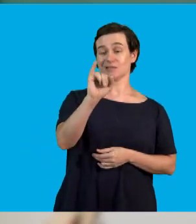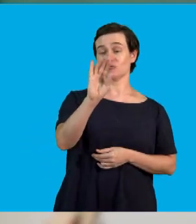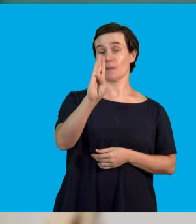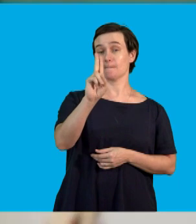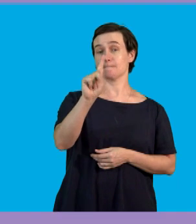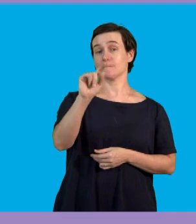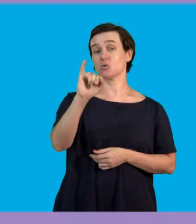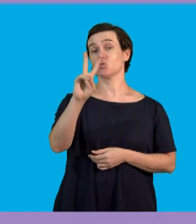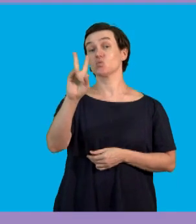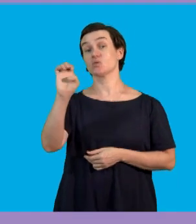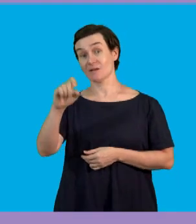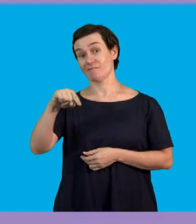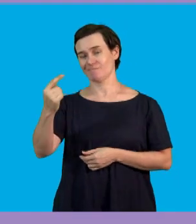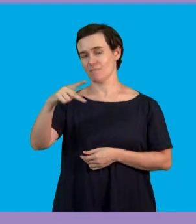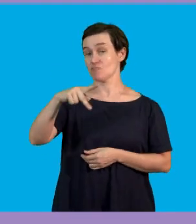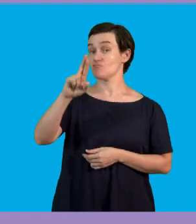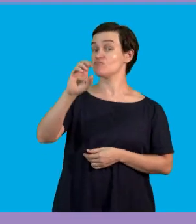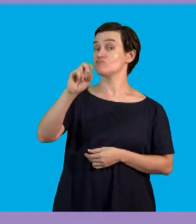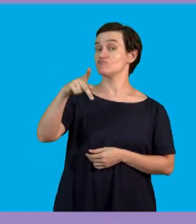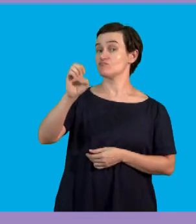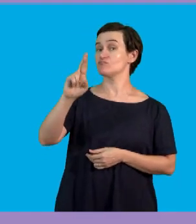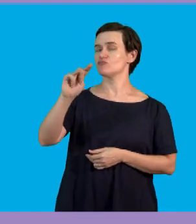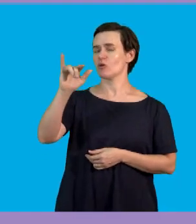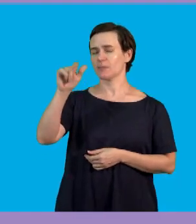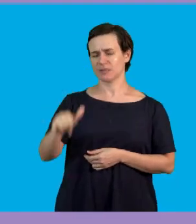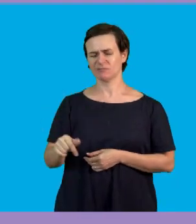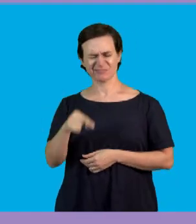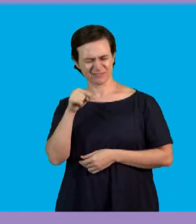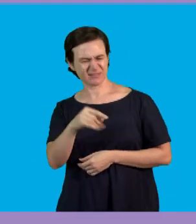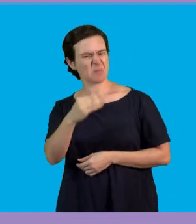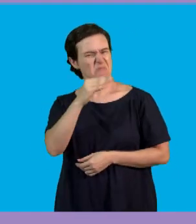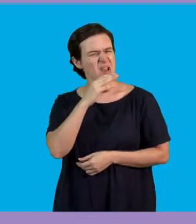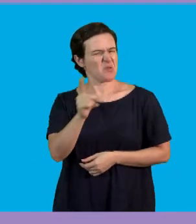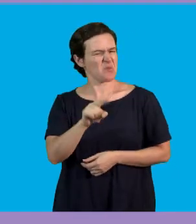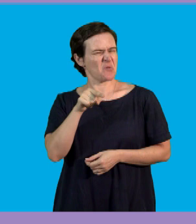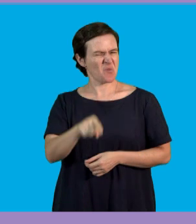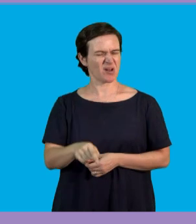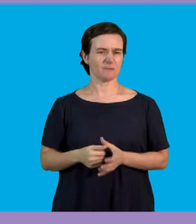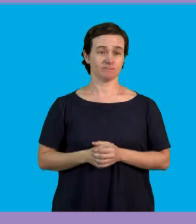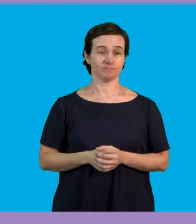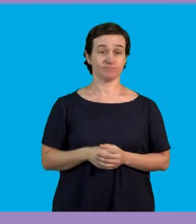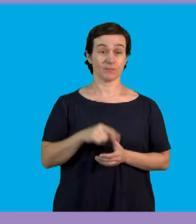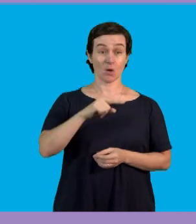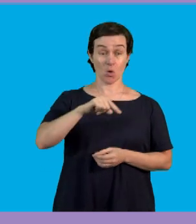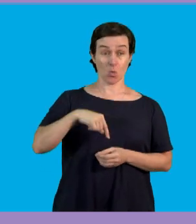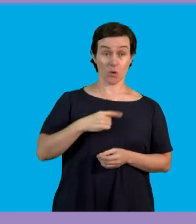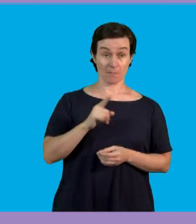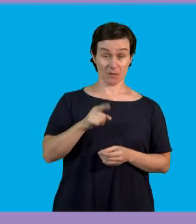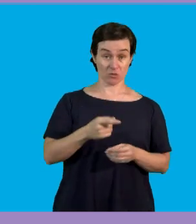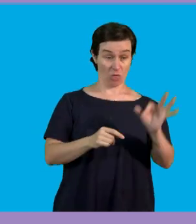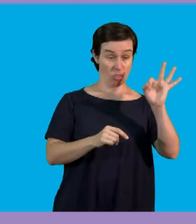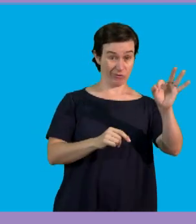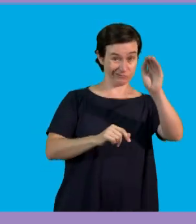Now remember, distributive means that we are going to multiply the 3 with the